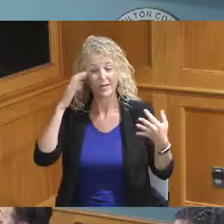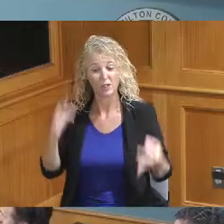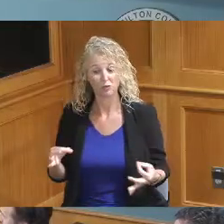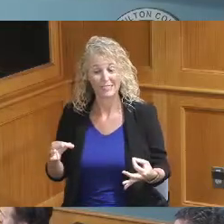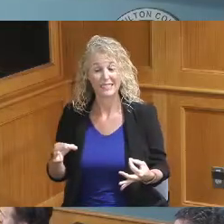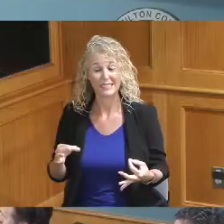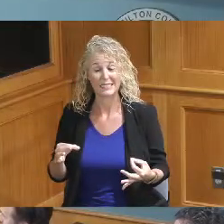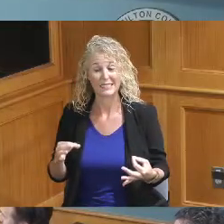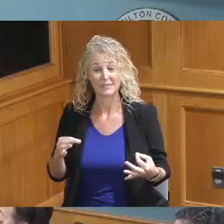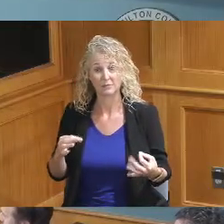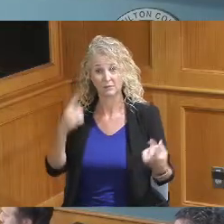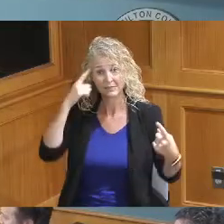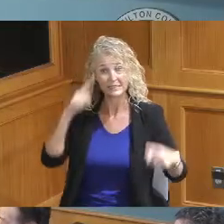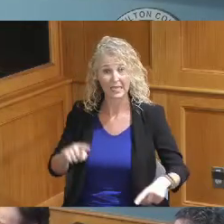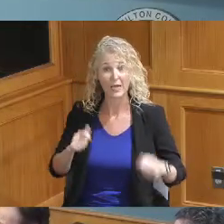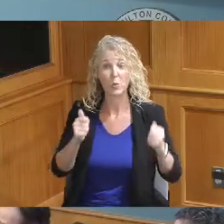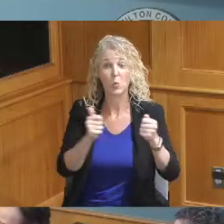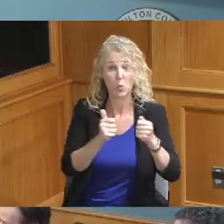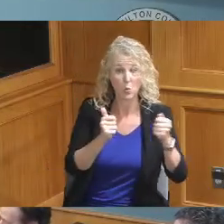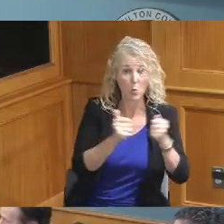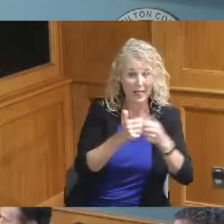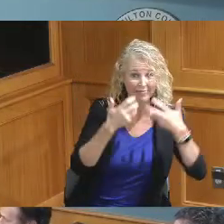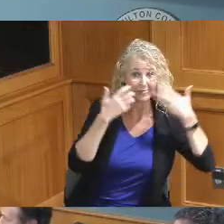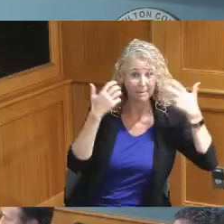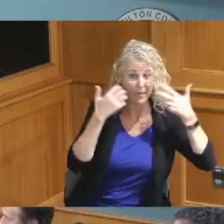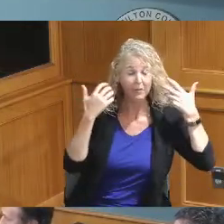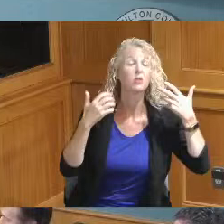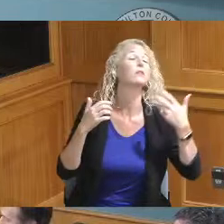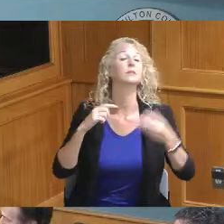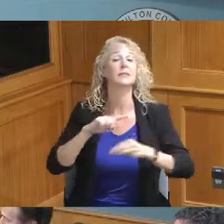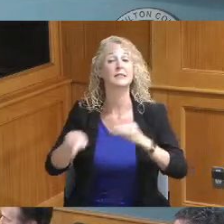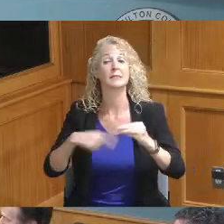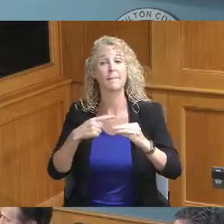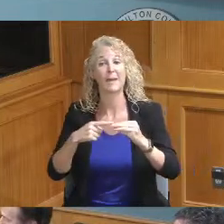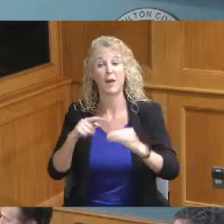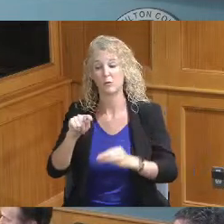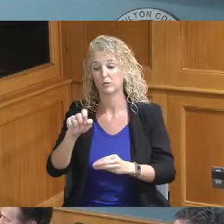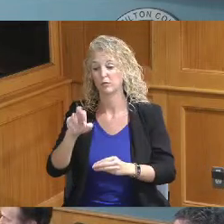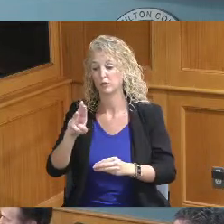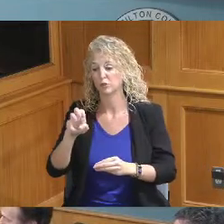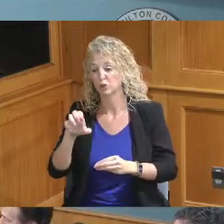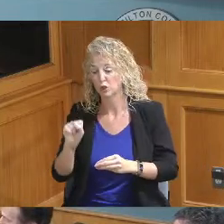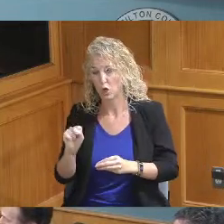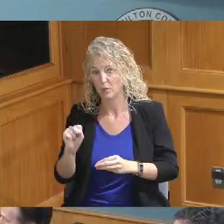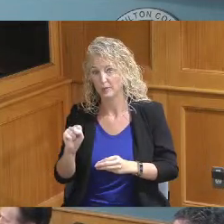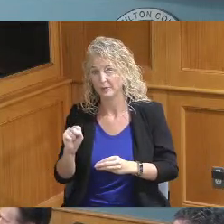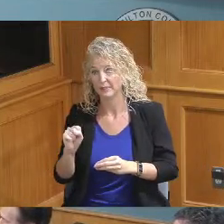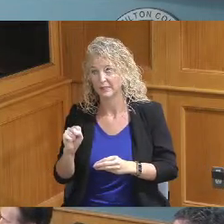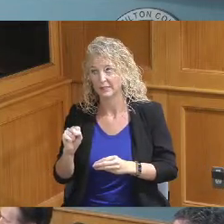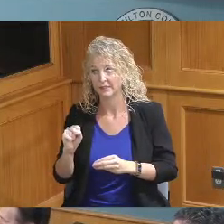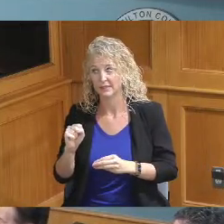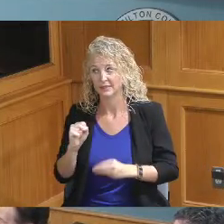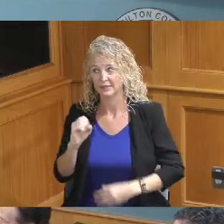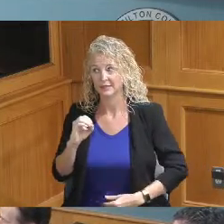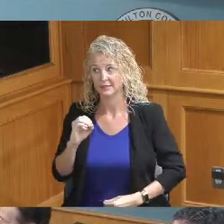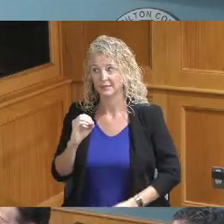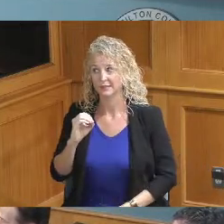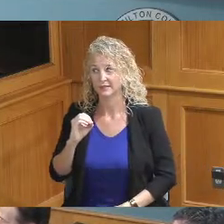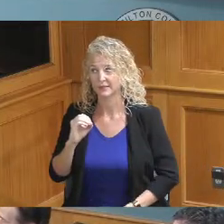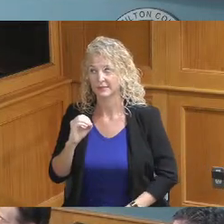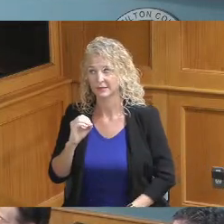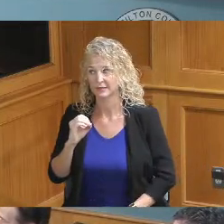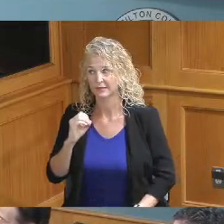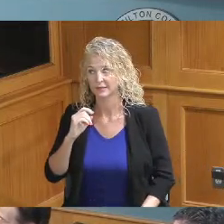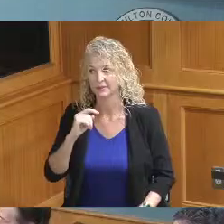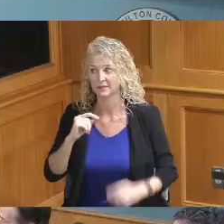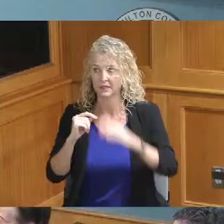terms with the Bengals related to some of the larger issues that were presented by Administrator Aludo. So I feel like that's what